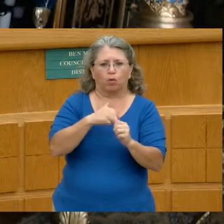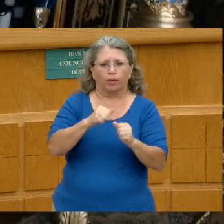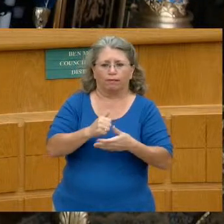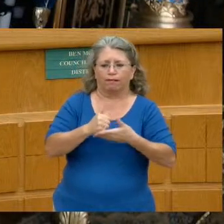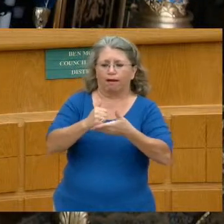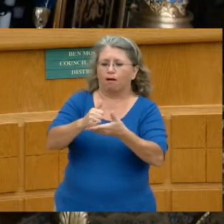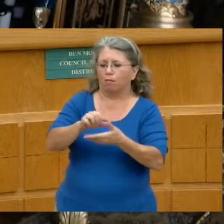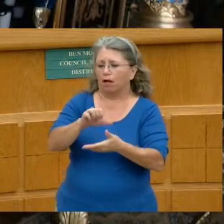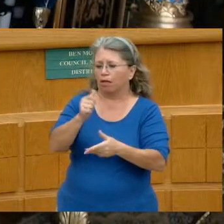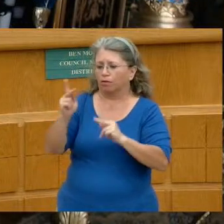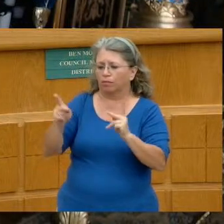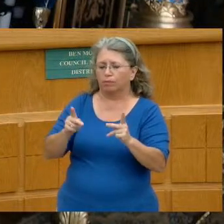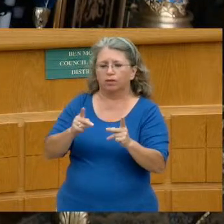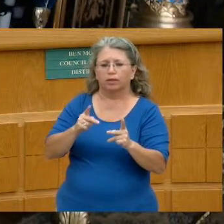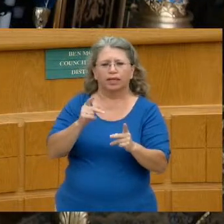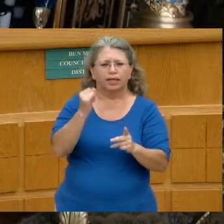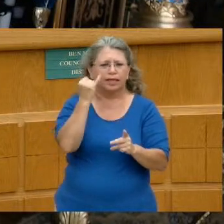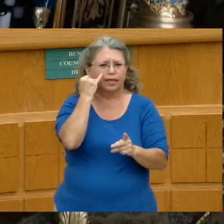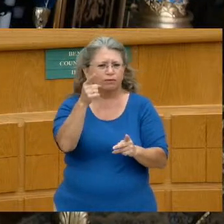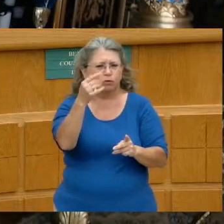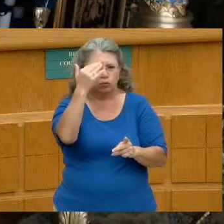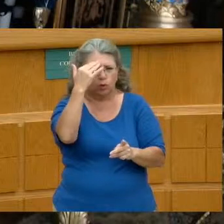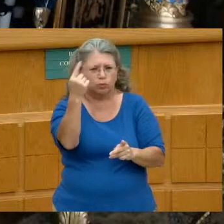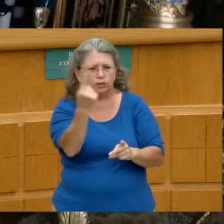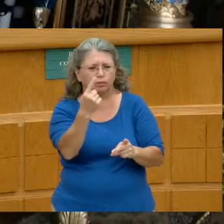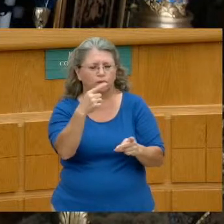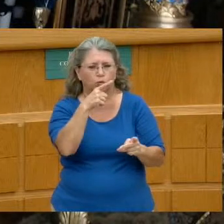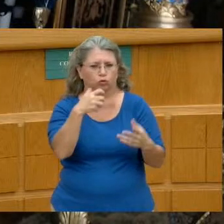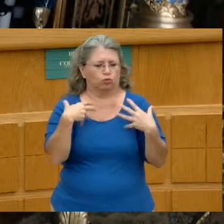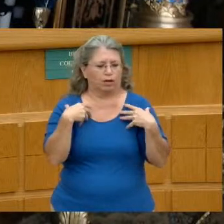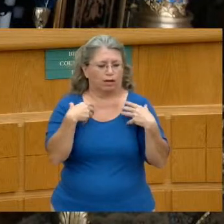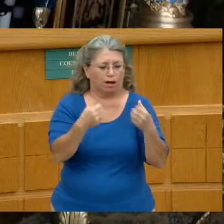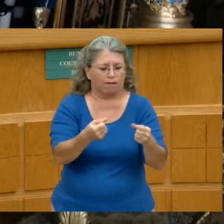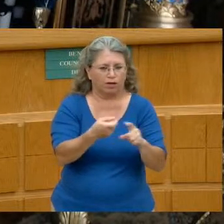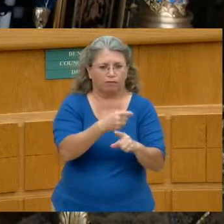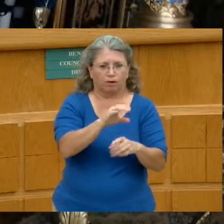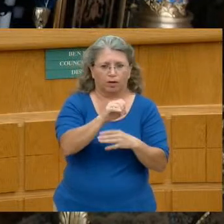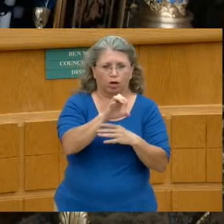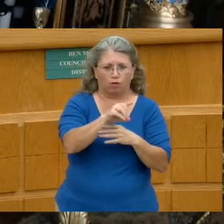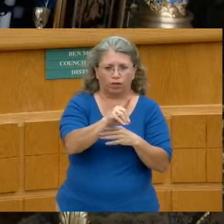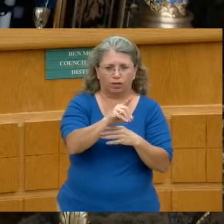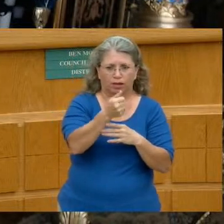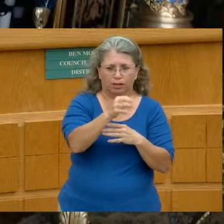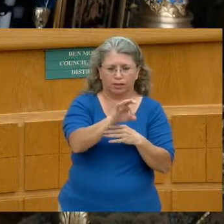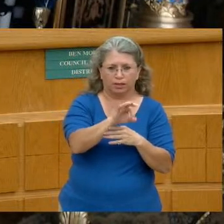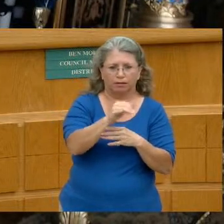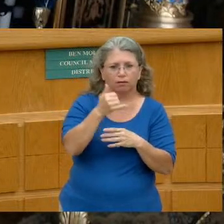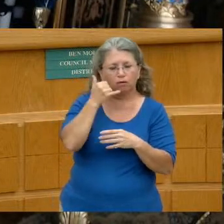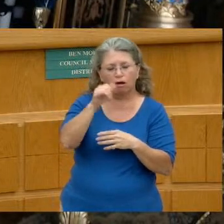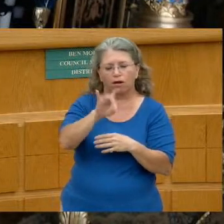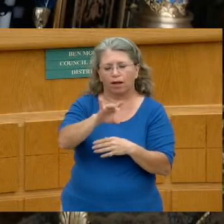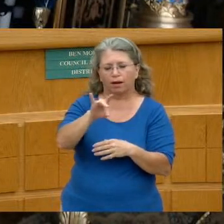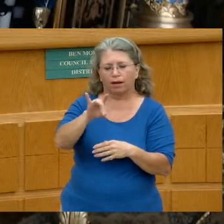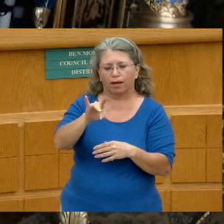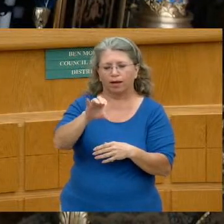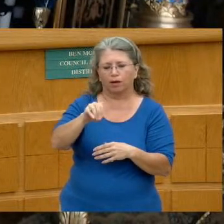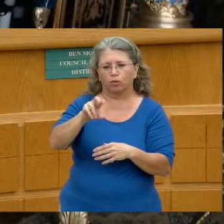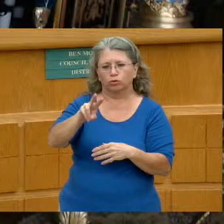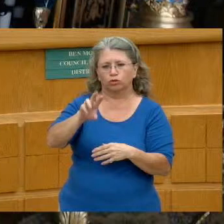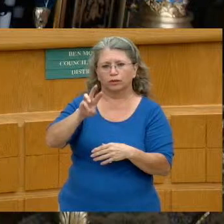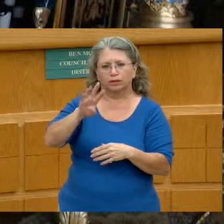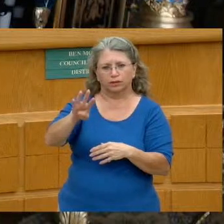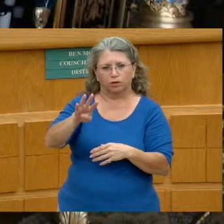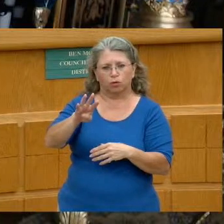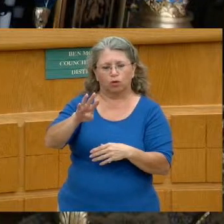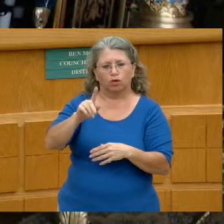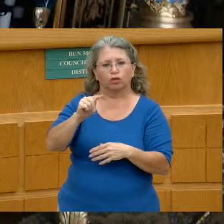has recovered from COVID-19 and urge them to call 888-0264 to give blood to